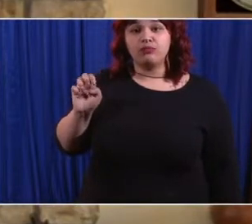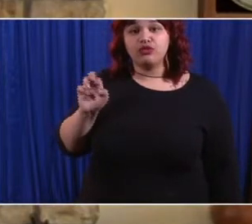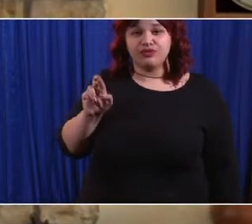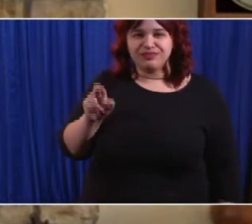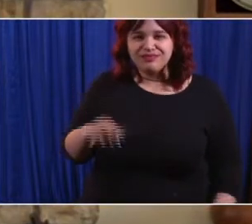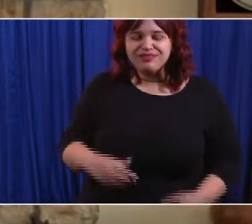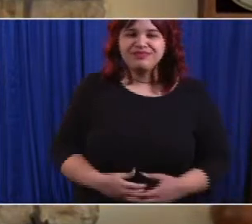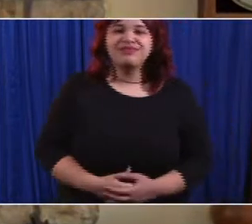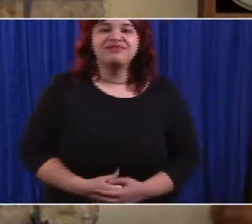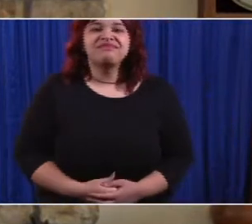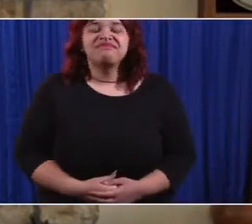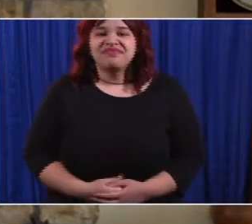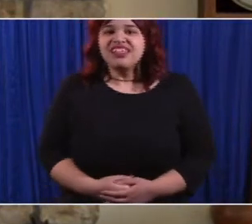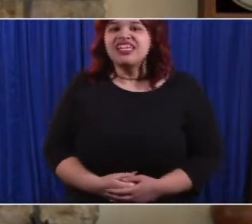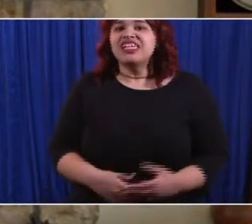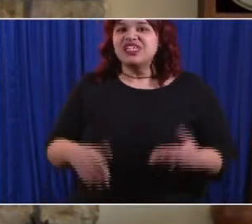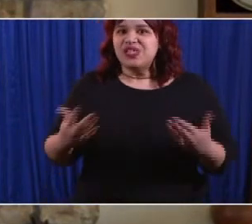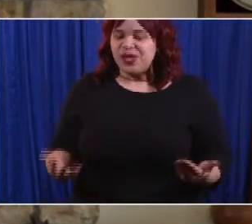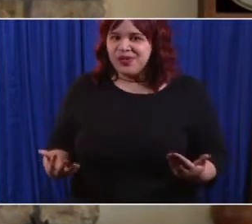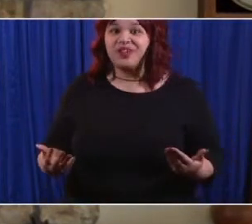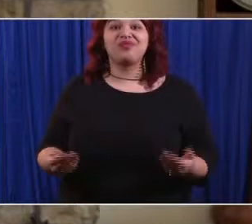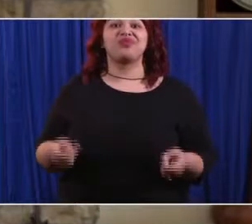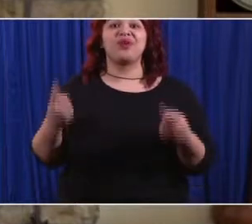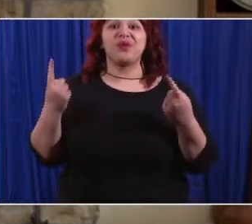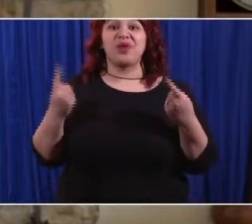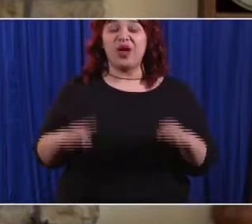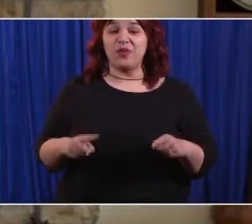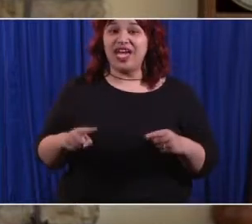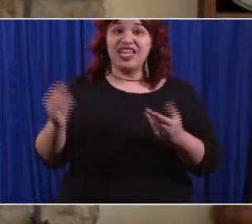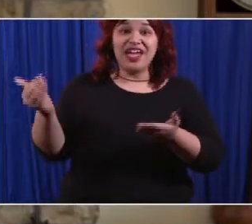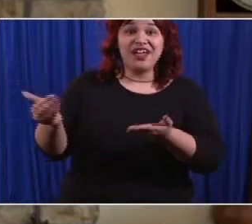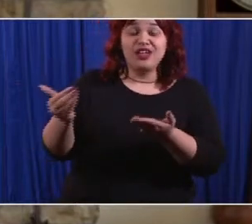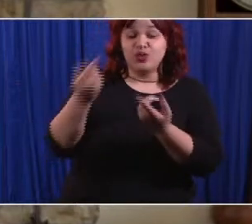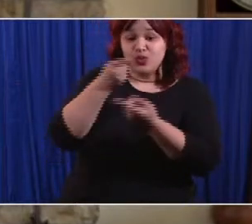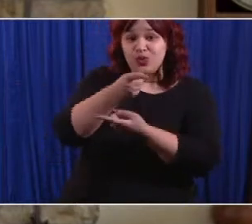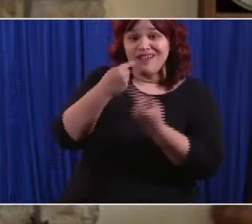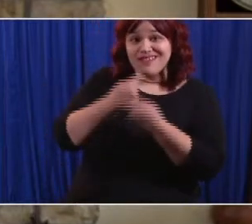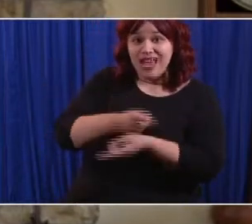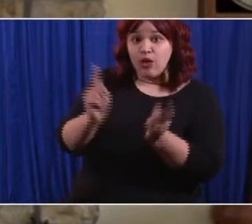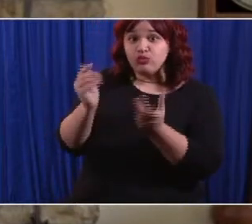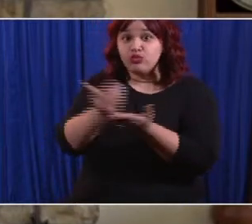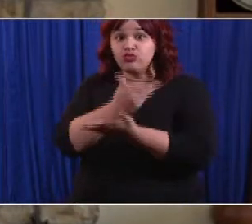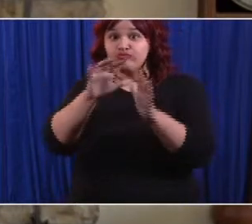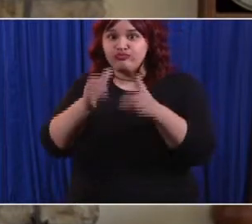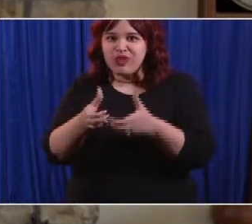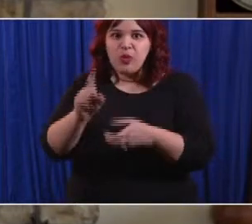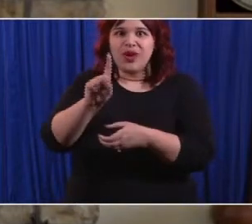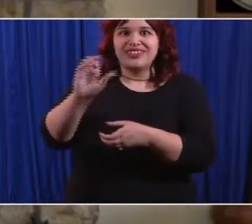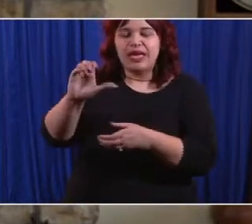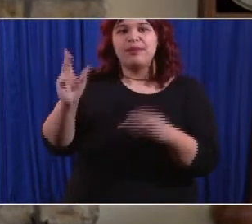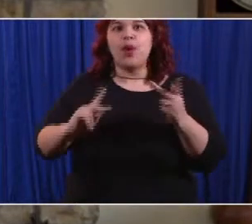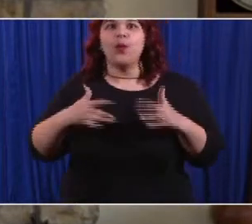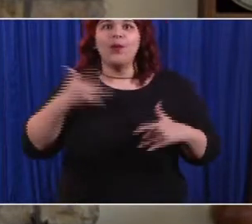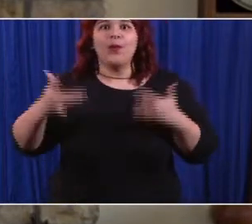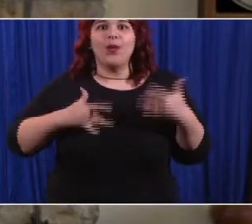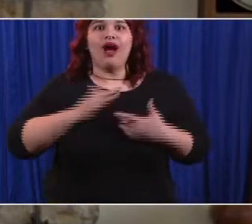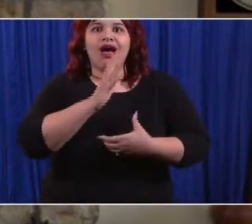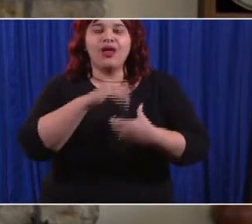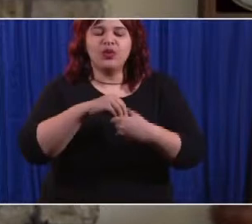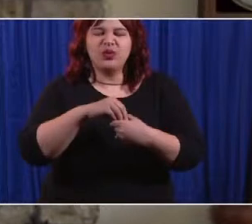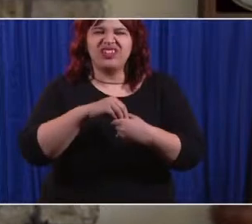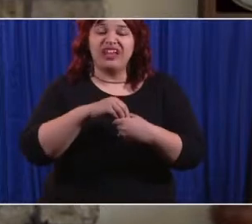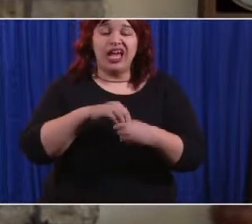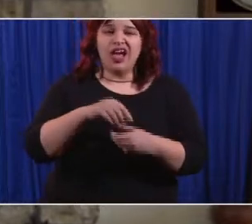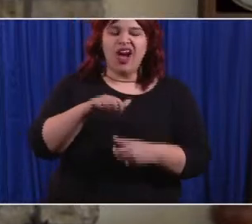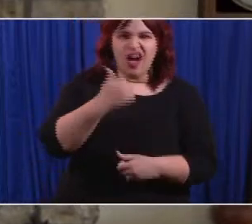have a list, you have people excited to be on it and people frustrated not to be on it. But if you could maybe explain why certain conditions like cancer,